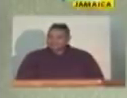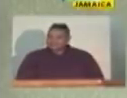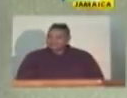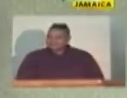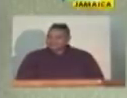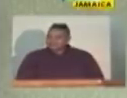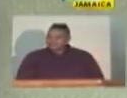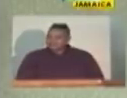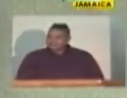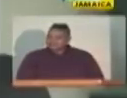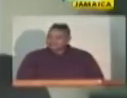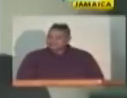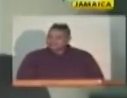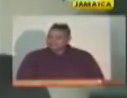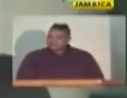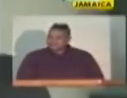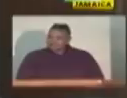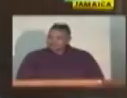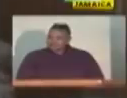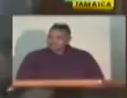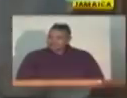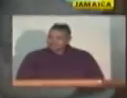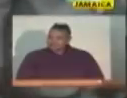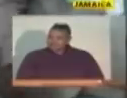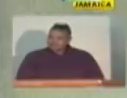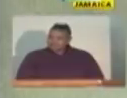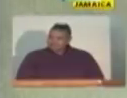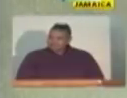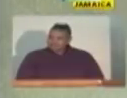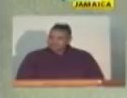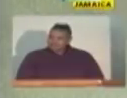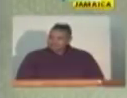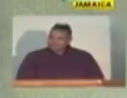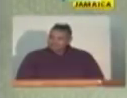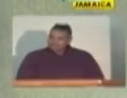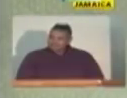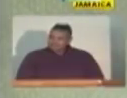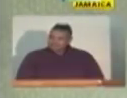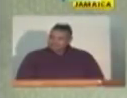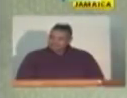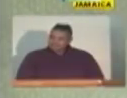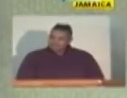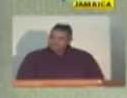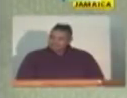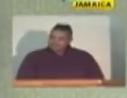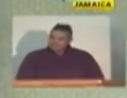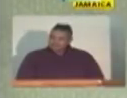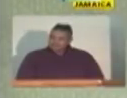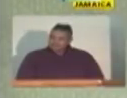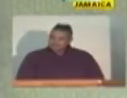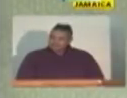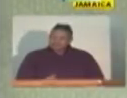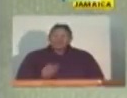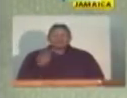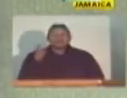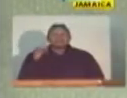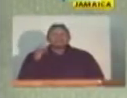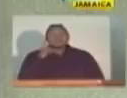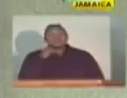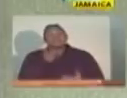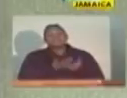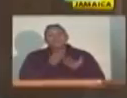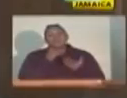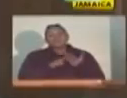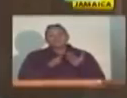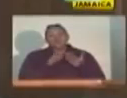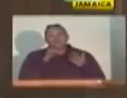Dr. Wheatley, just do some fact check. Have it right here. Fact check. Dr. Wheatley, please answer the question. Because I wanted to ensure that I was able to